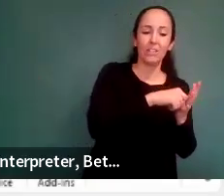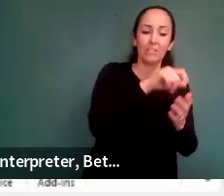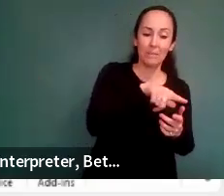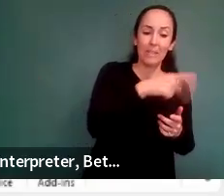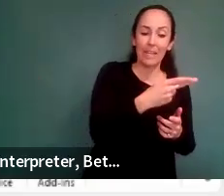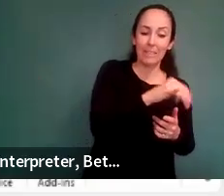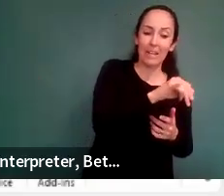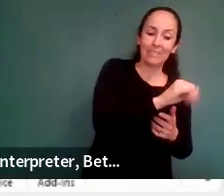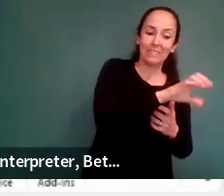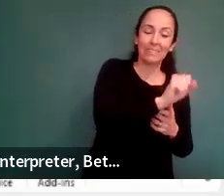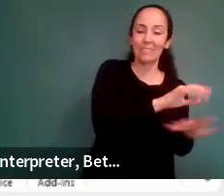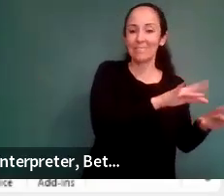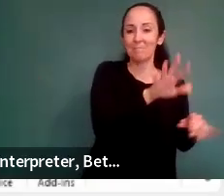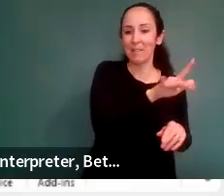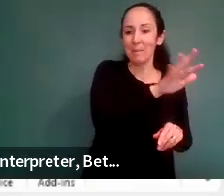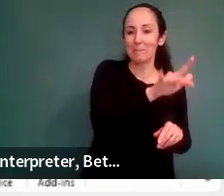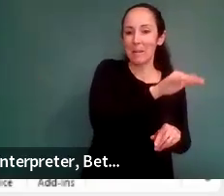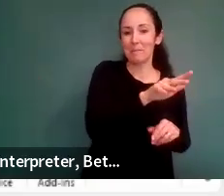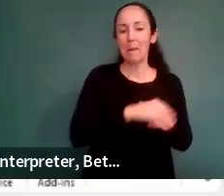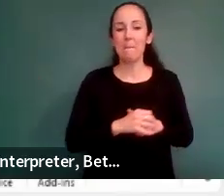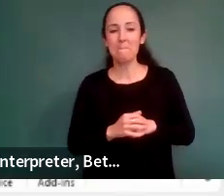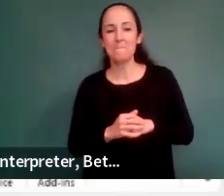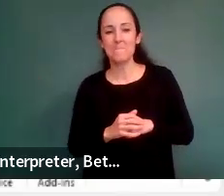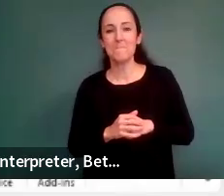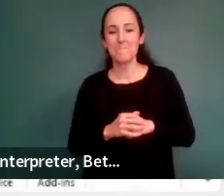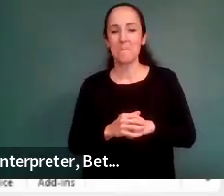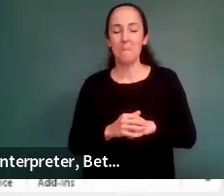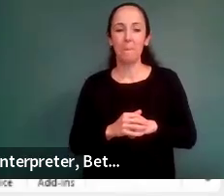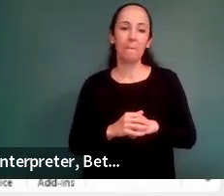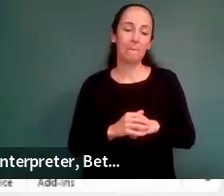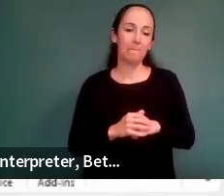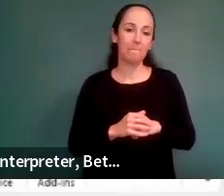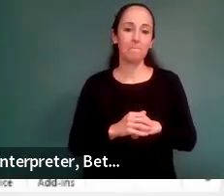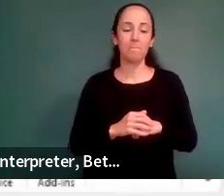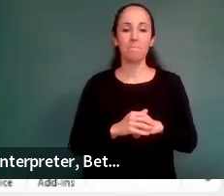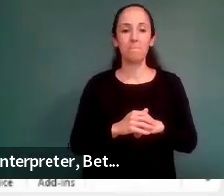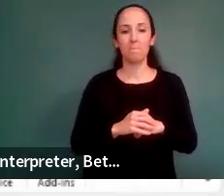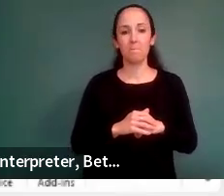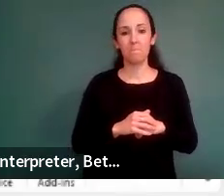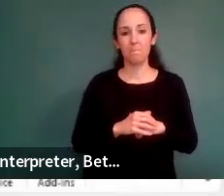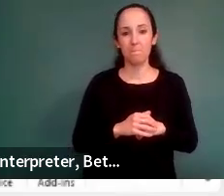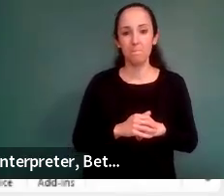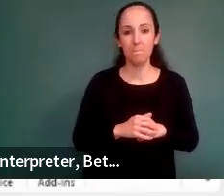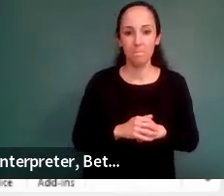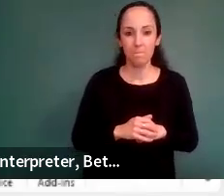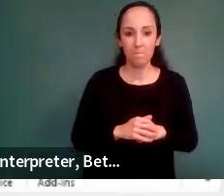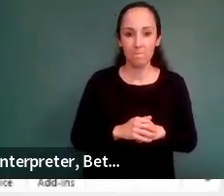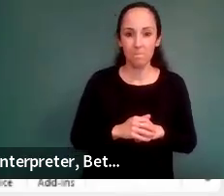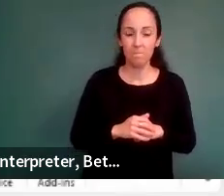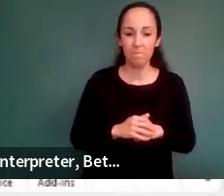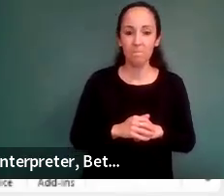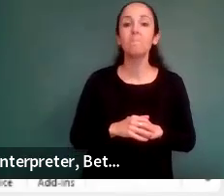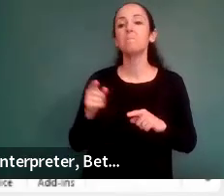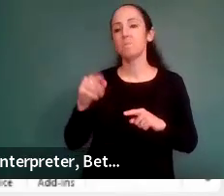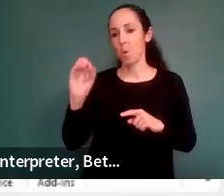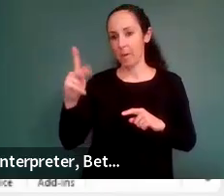Second. EDION. Edition. Screen tip. Look and up one. Browse the web. Browse for current bookmark. Target. Remove. OK button. Now we